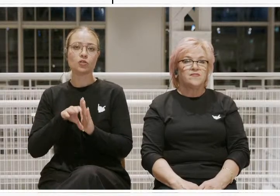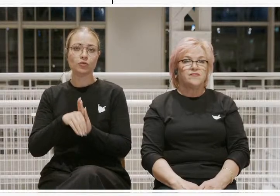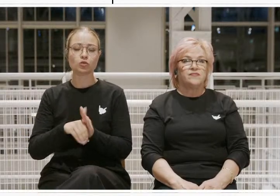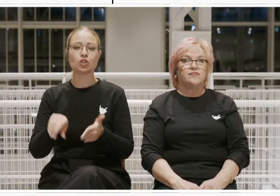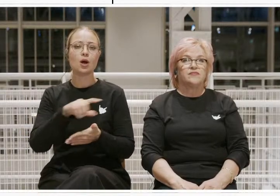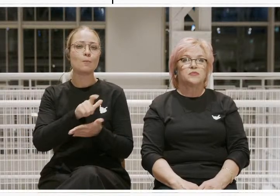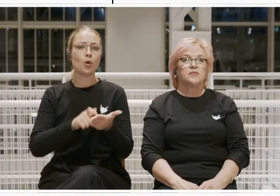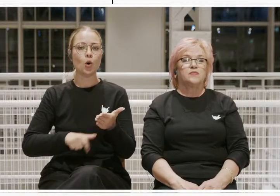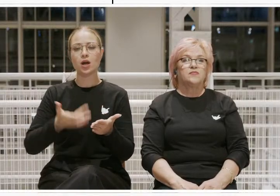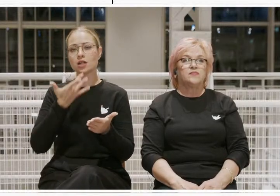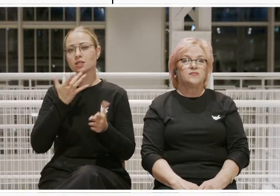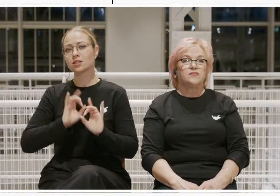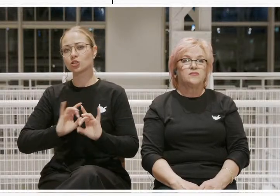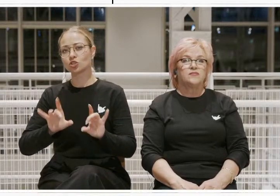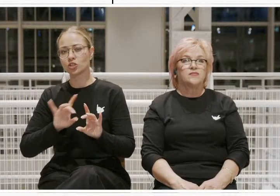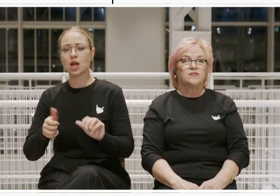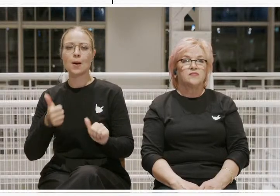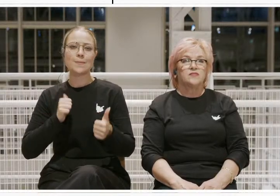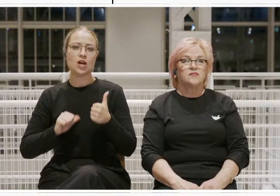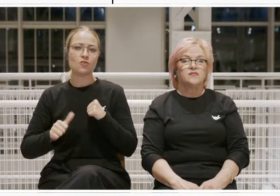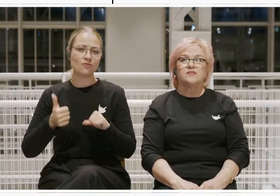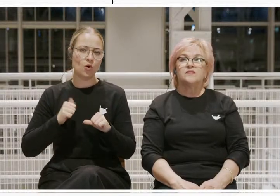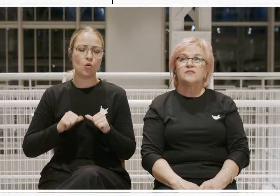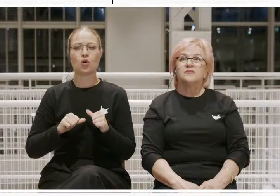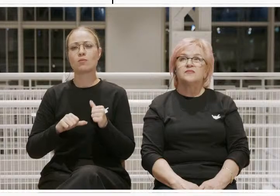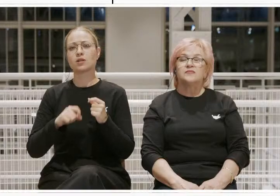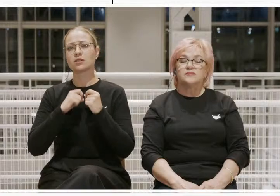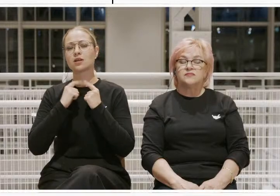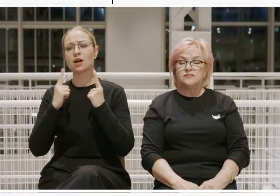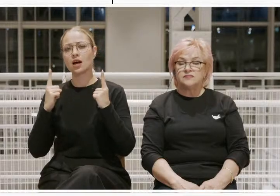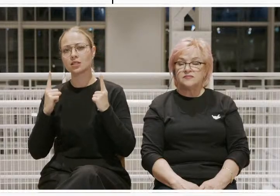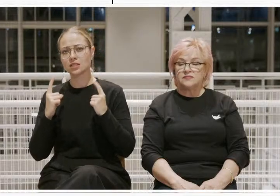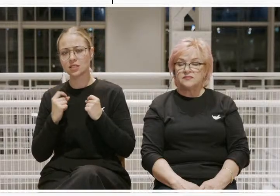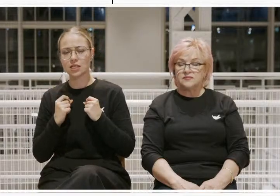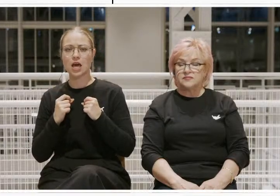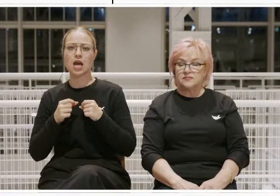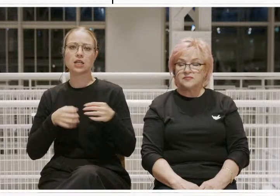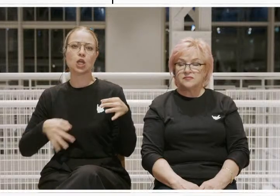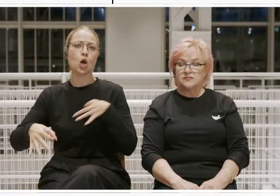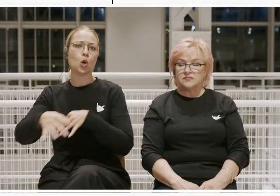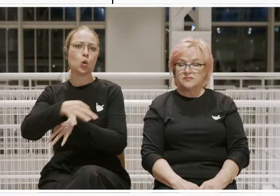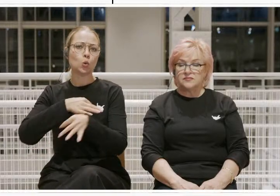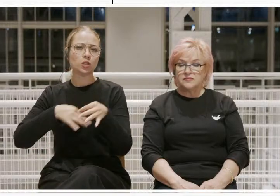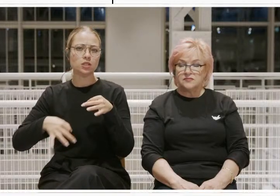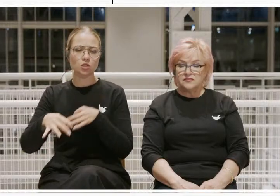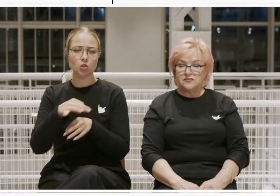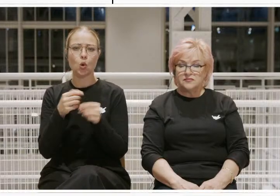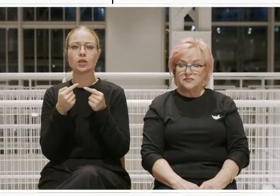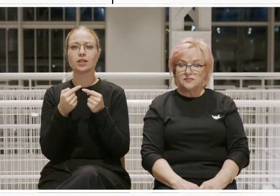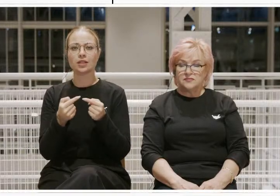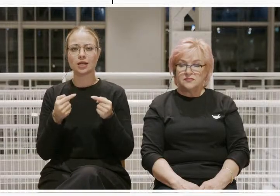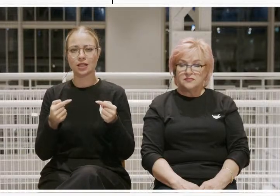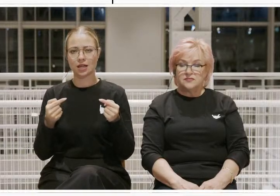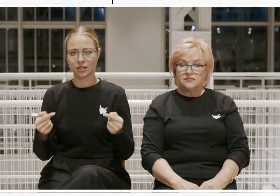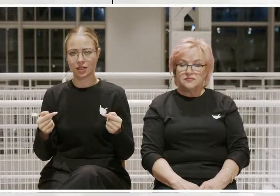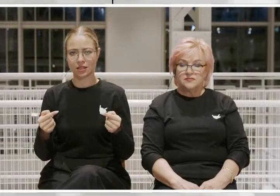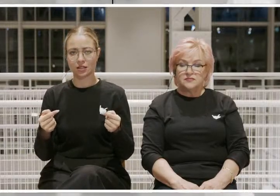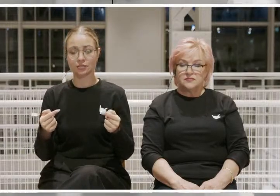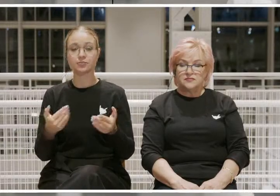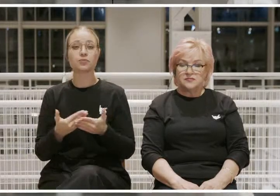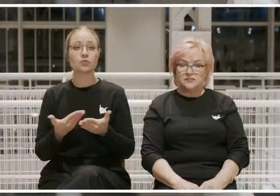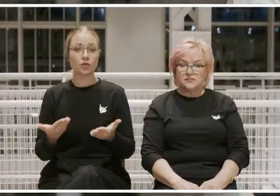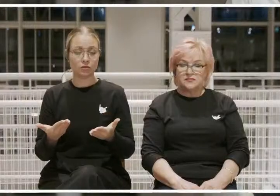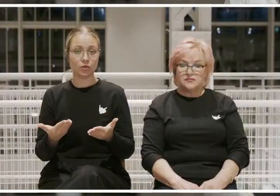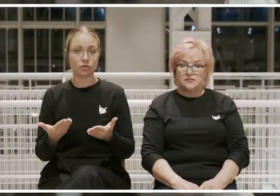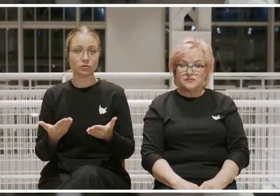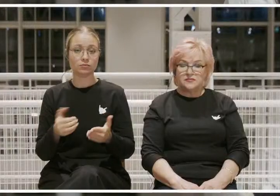to engage diverse audiences. This framework, facilitating multiple encounters with the same